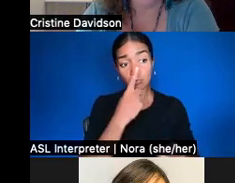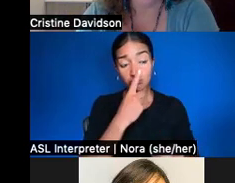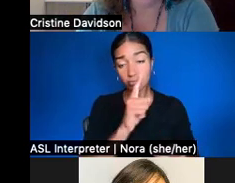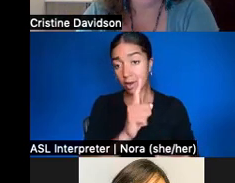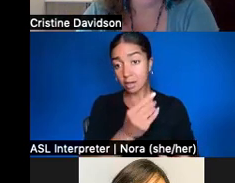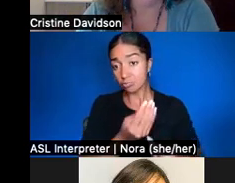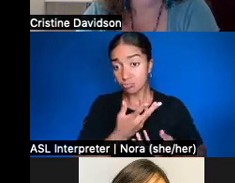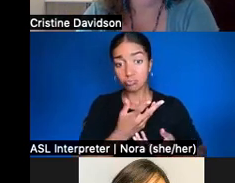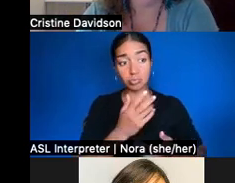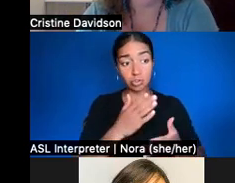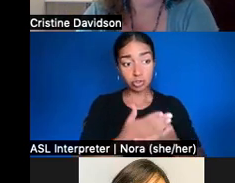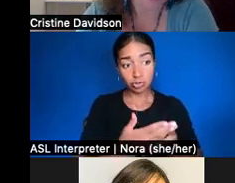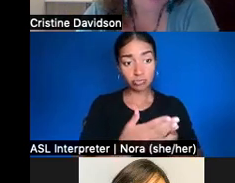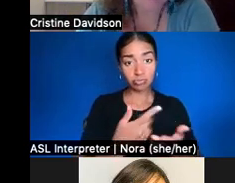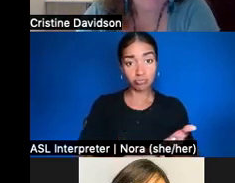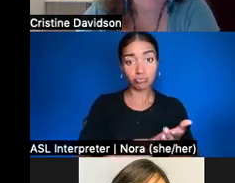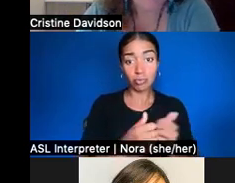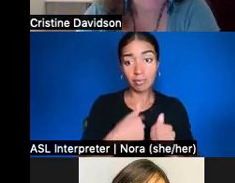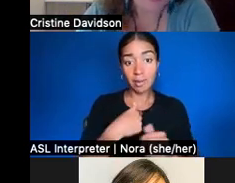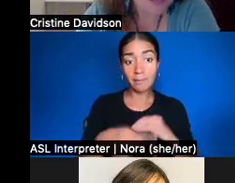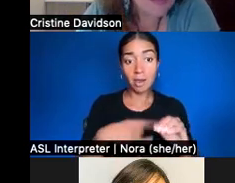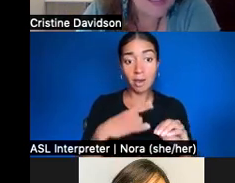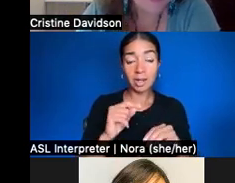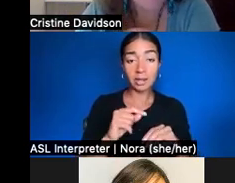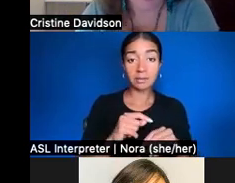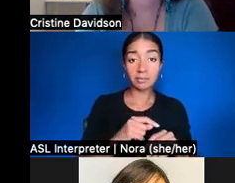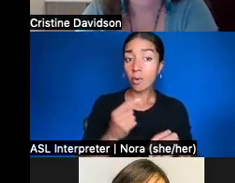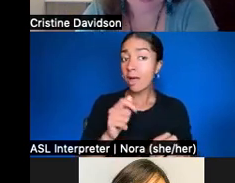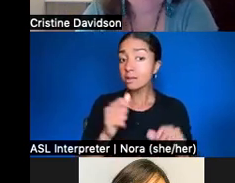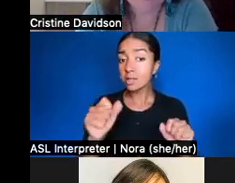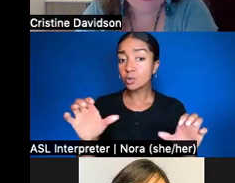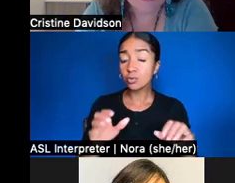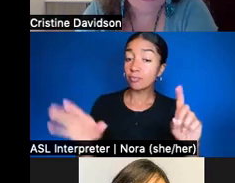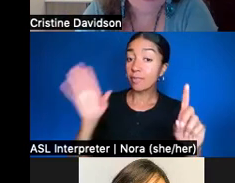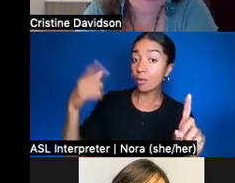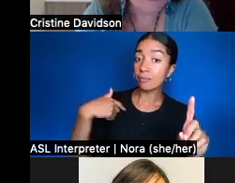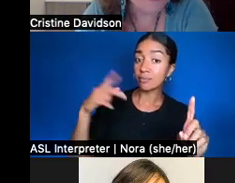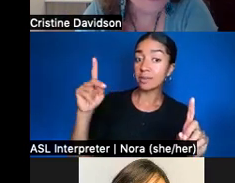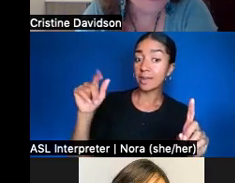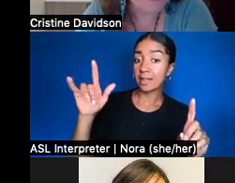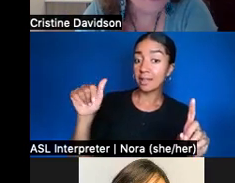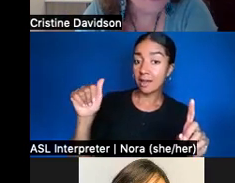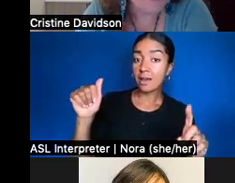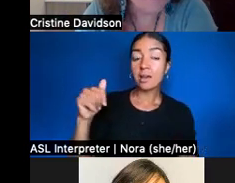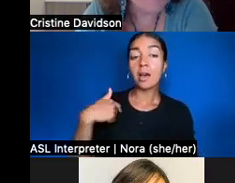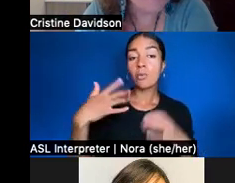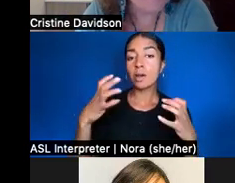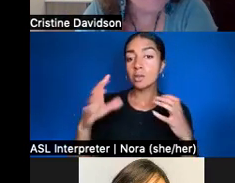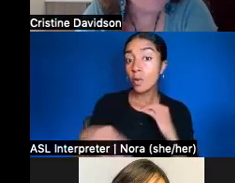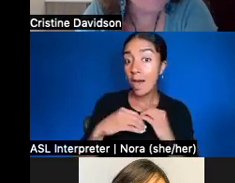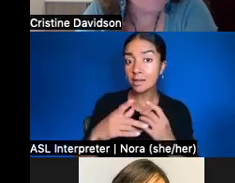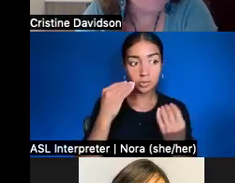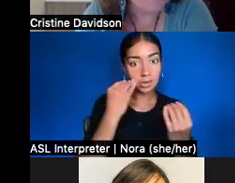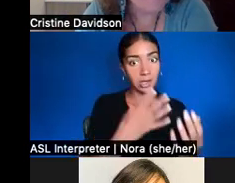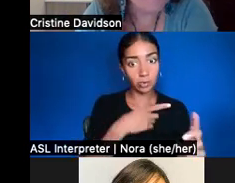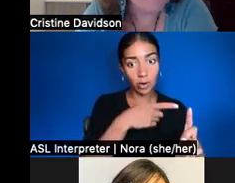What else could we do? Hey there, this is Kayla Swayze. I wanted to maybe add that let her know that if this person